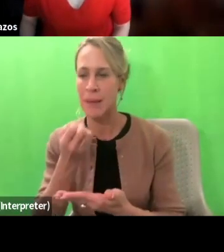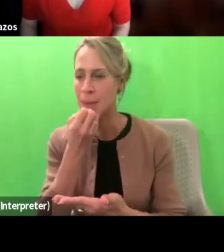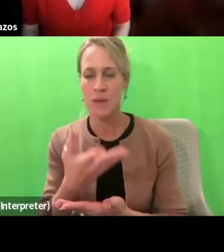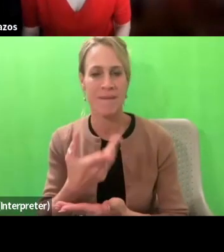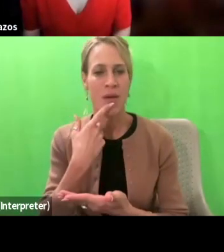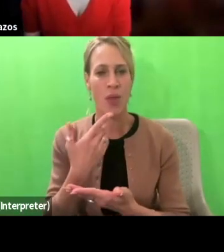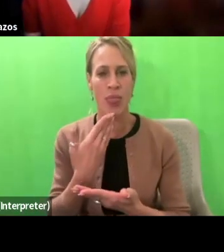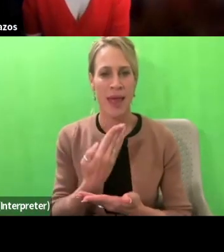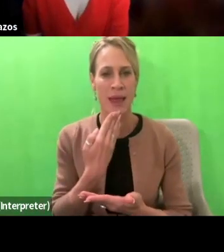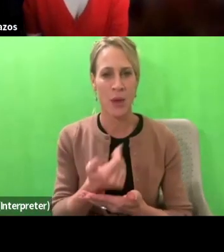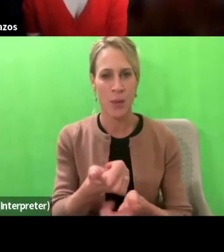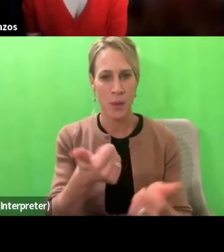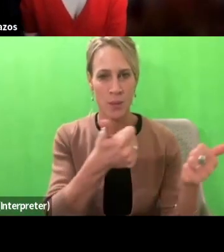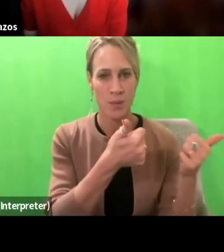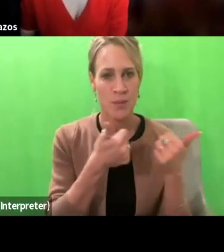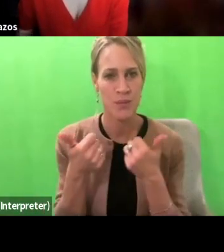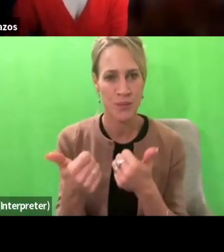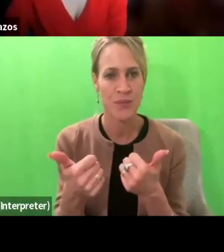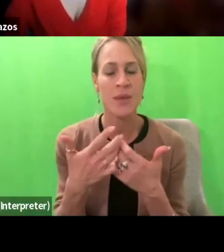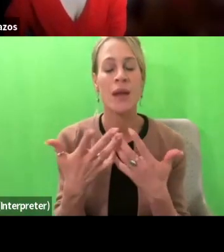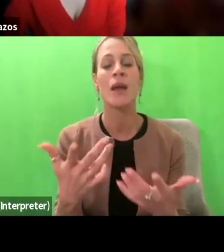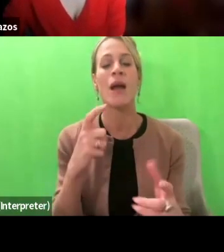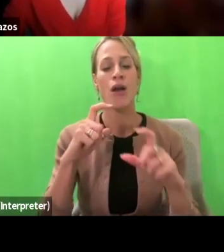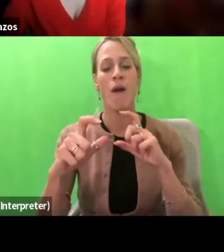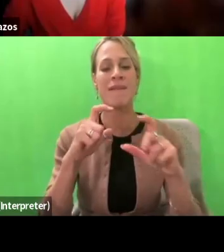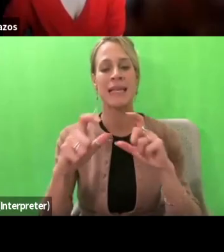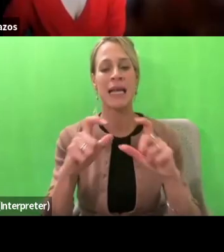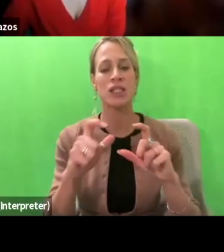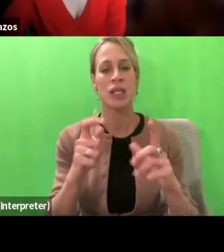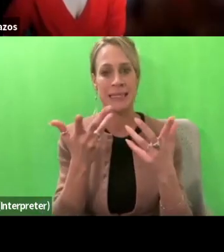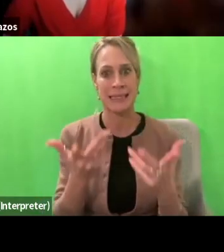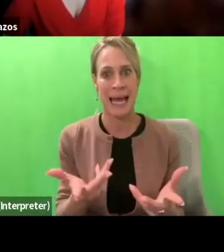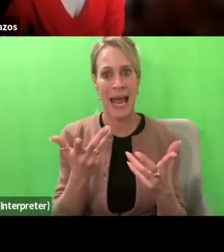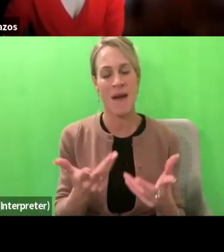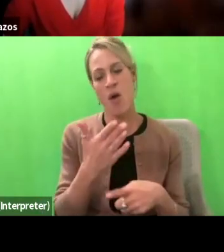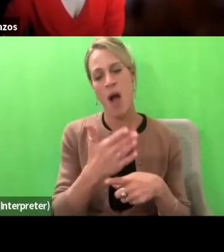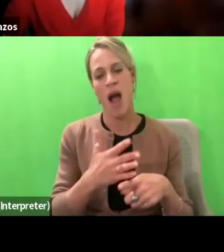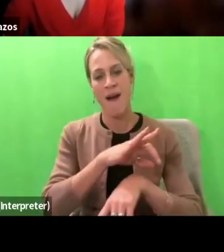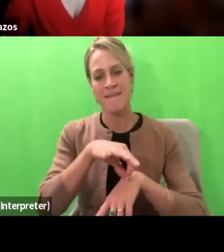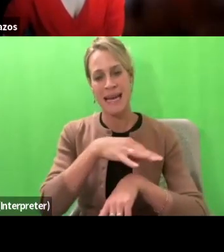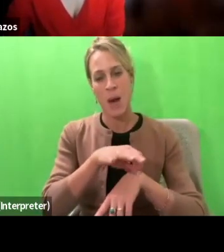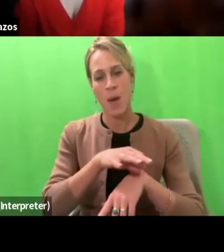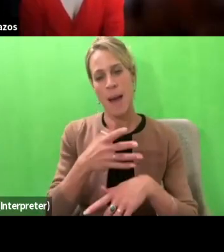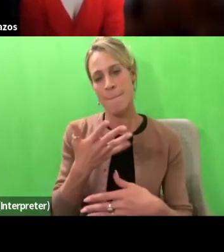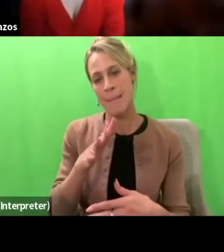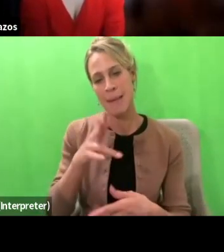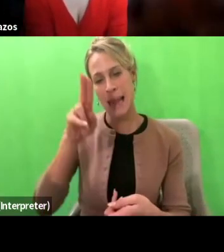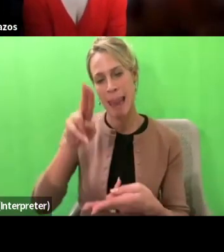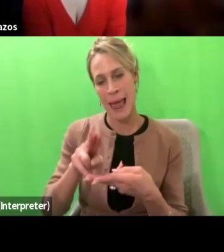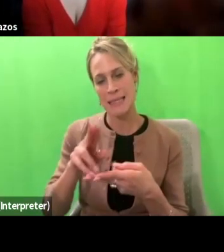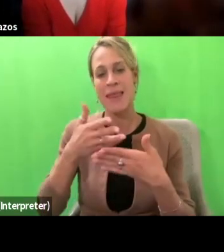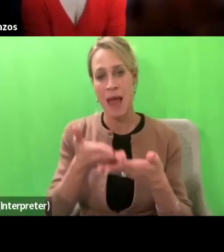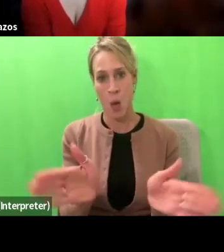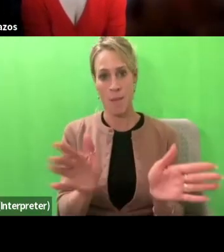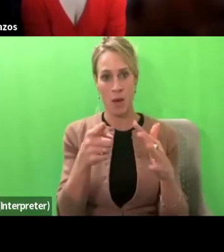We'll move into the conversation now. The idea is to talk for half an hour or so, maybe a little bit less, and then open it to